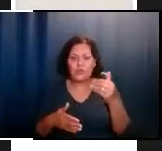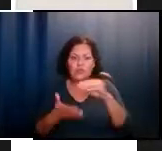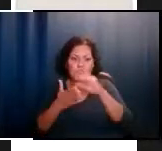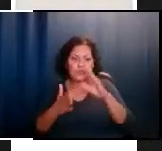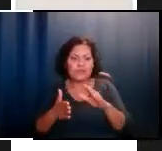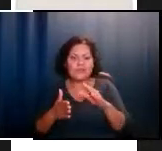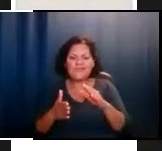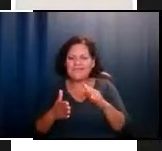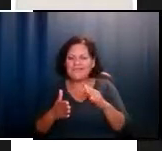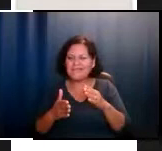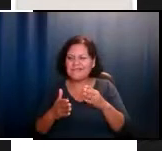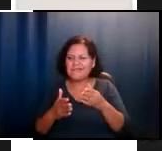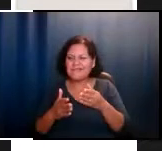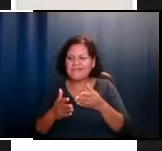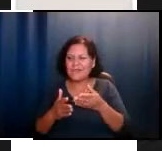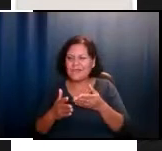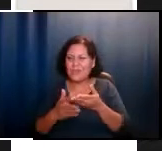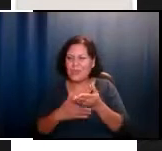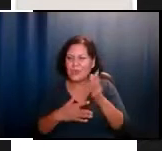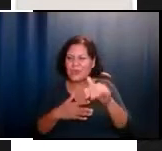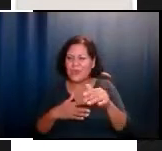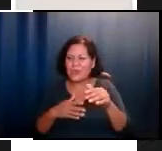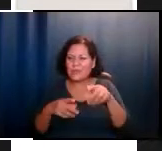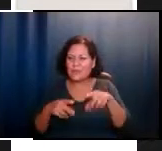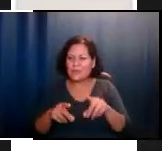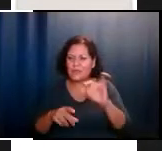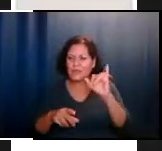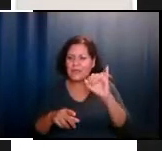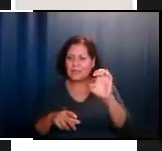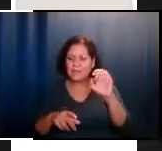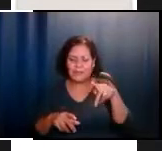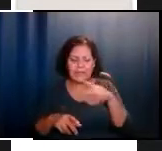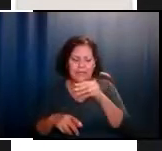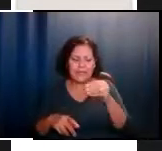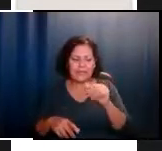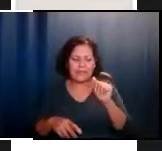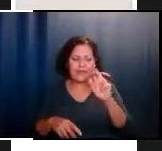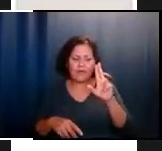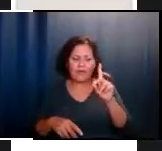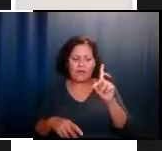that. They're doing their IEP and their ARDS. And one of the